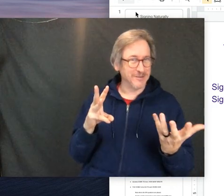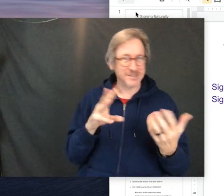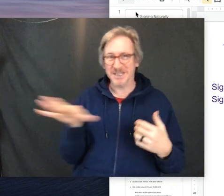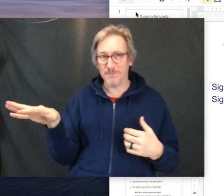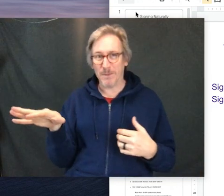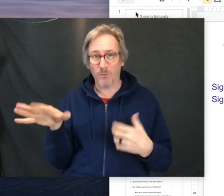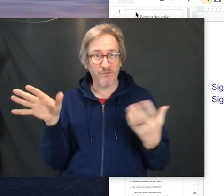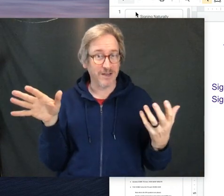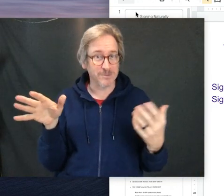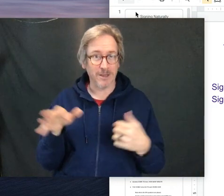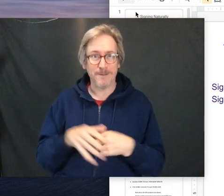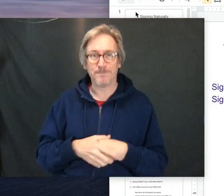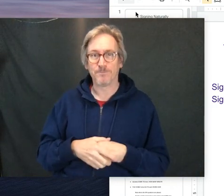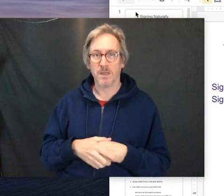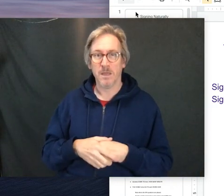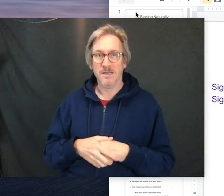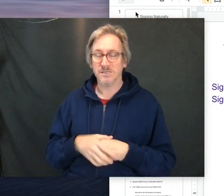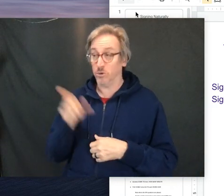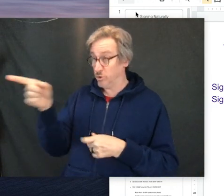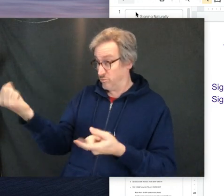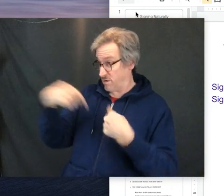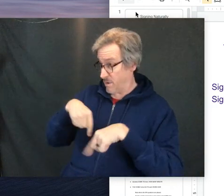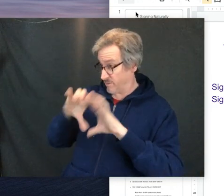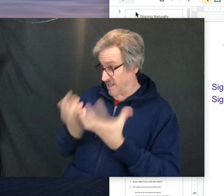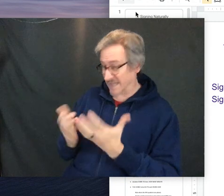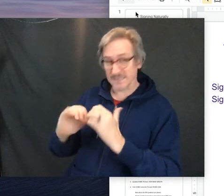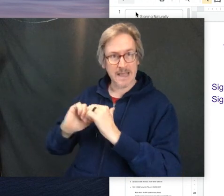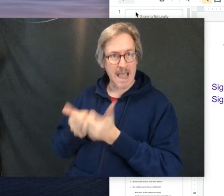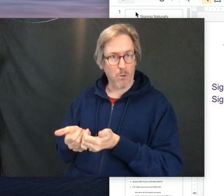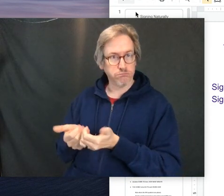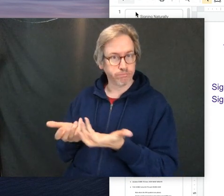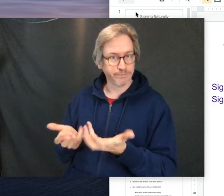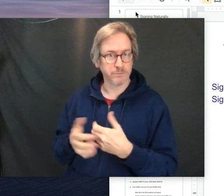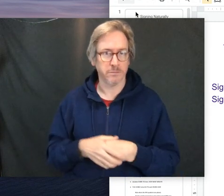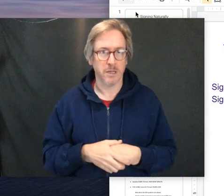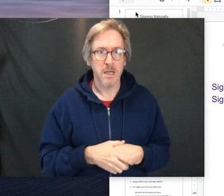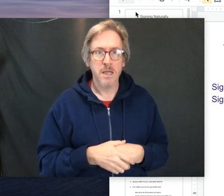You'll see some people will fingerspell it. So you come class, how?